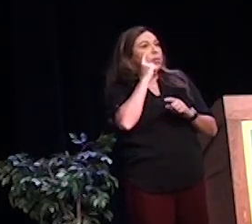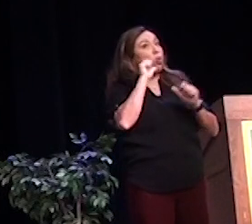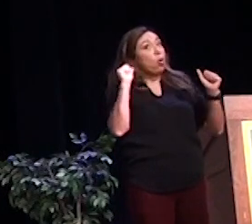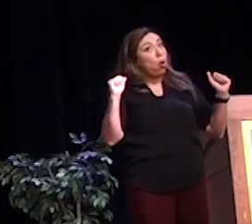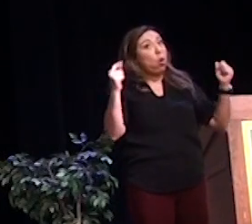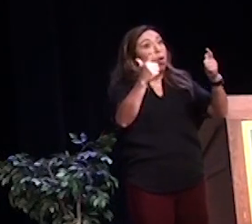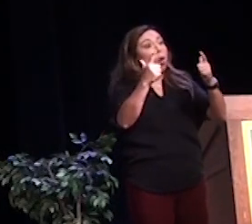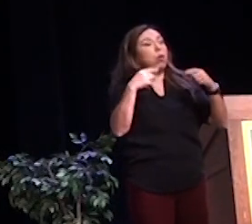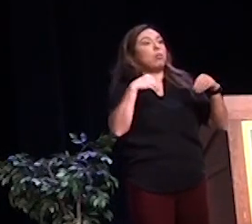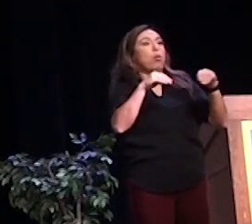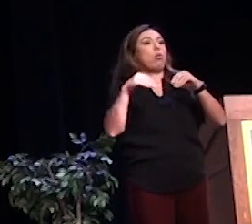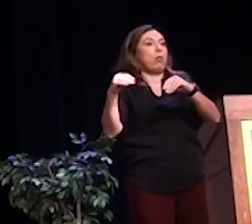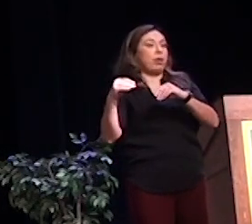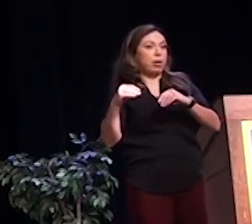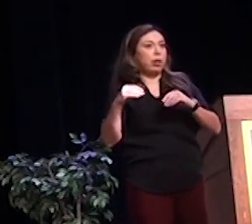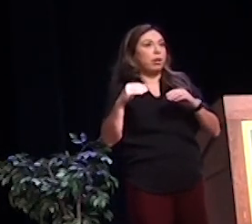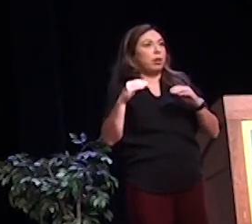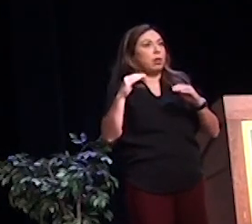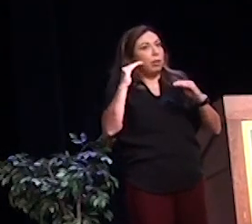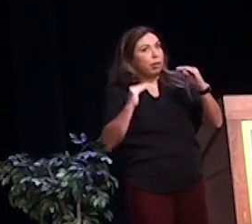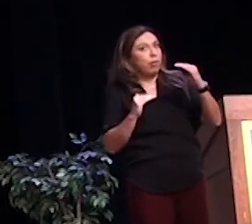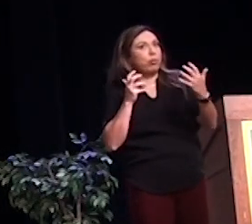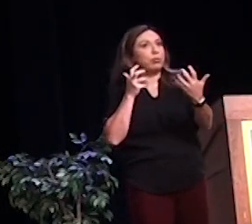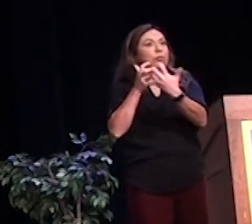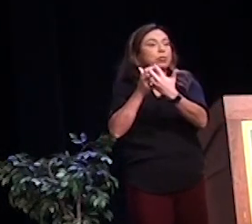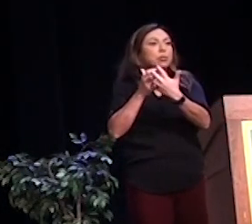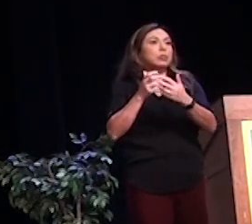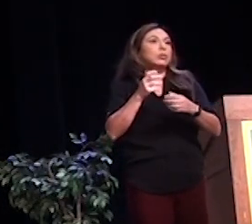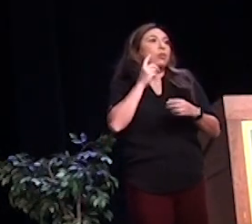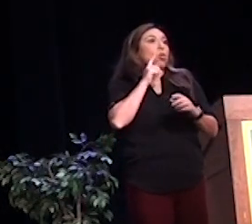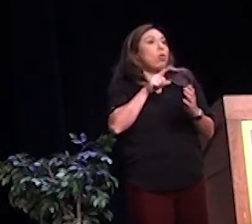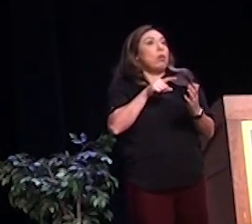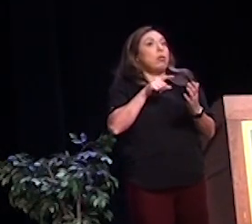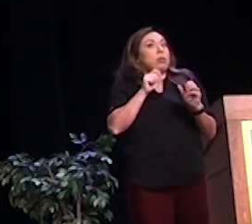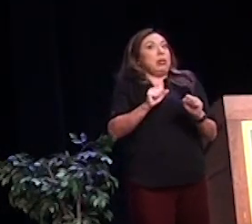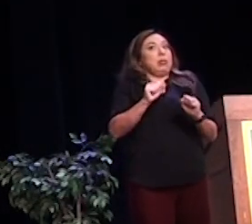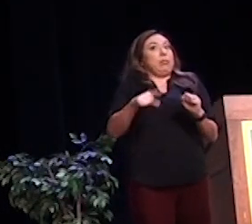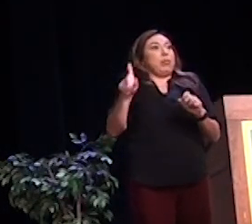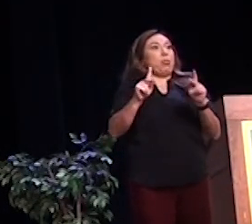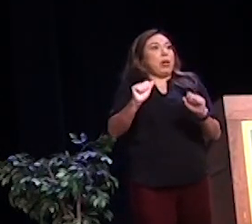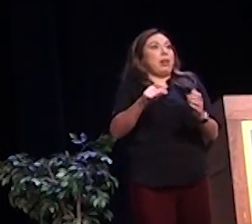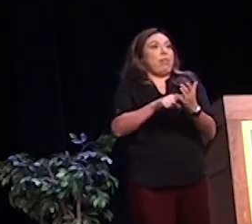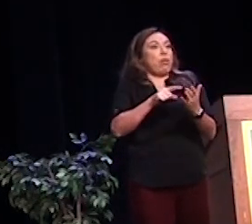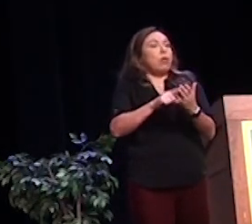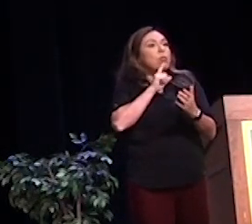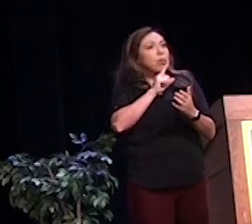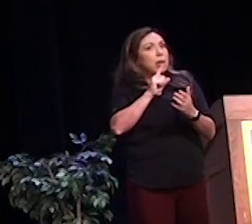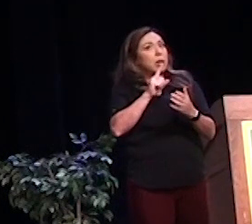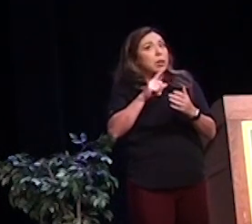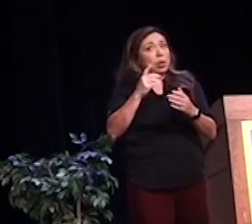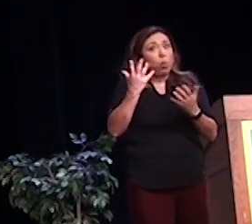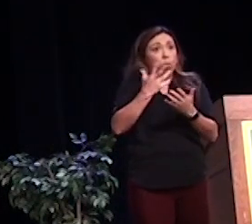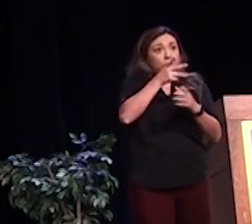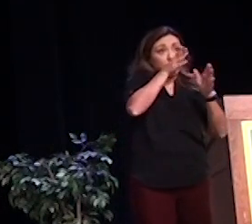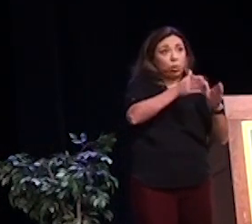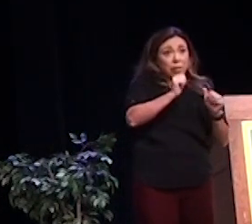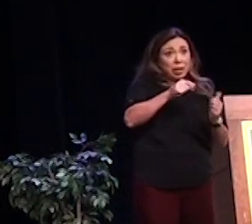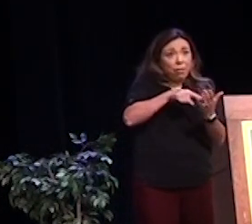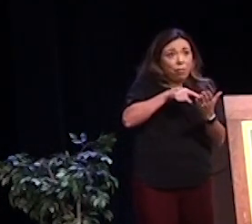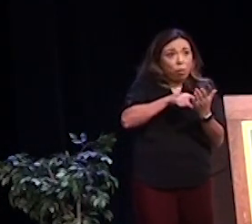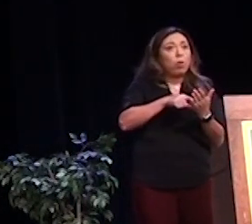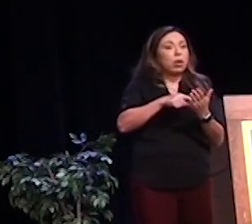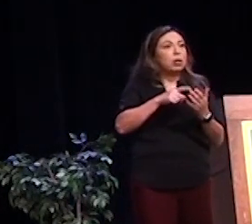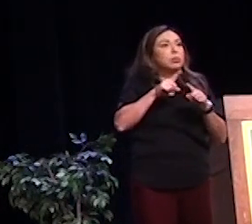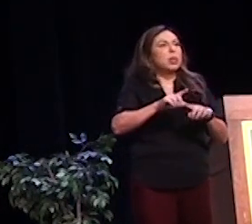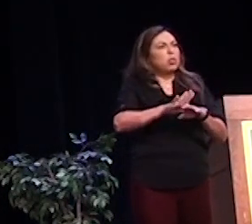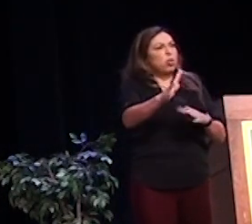levels to increase the availability of that. The affordability is really based on your own income, right? So whether I